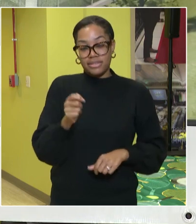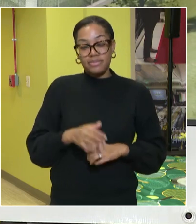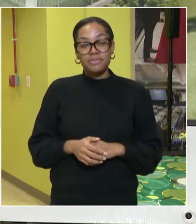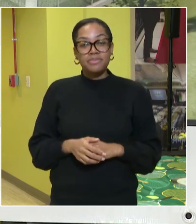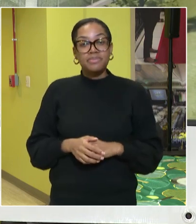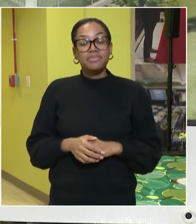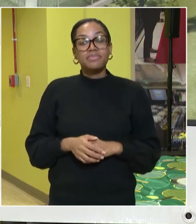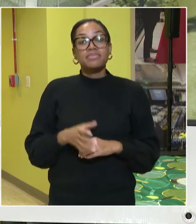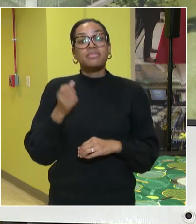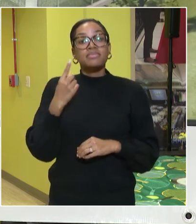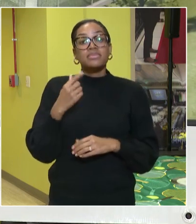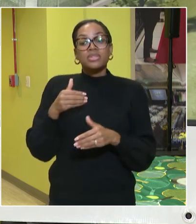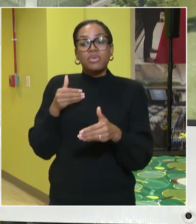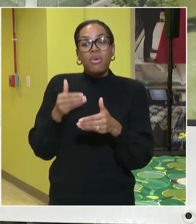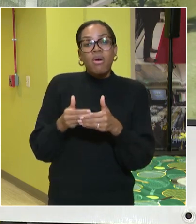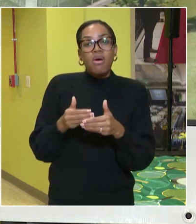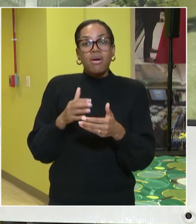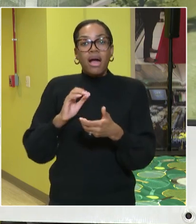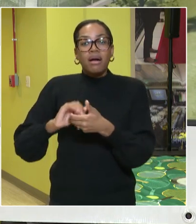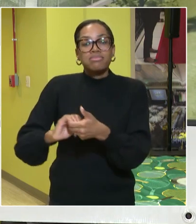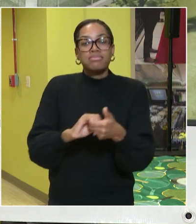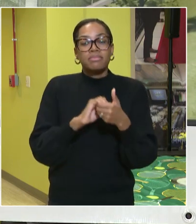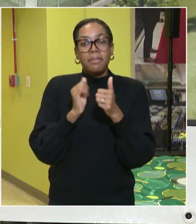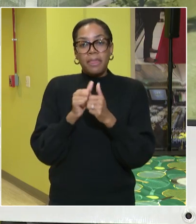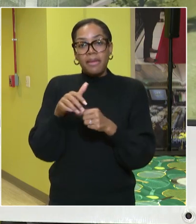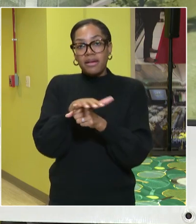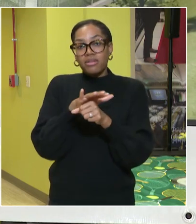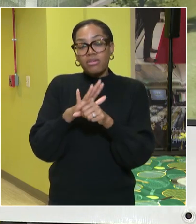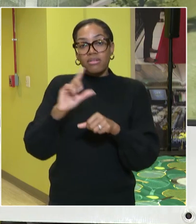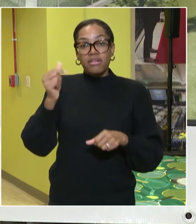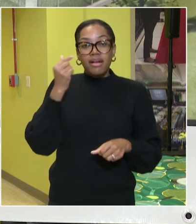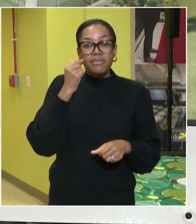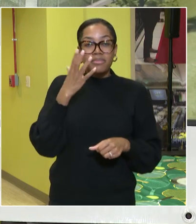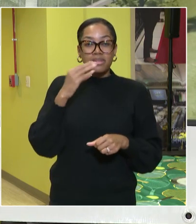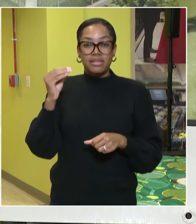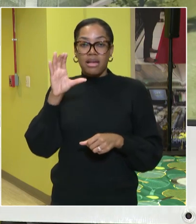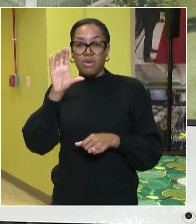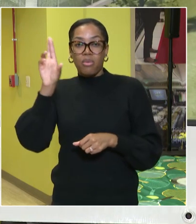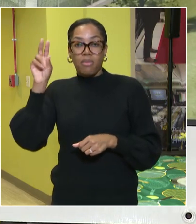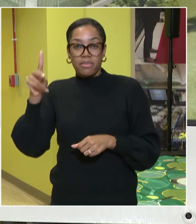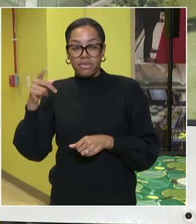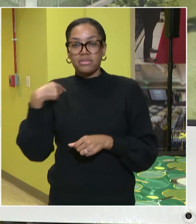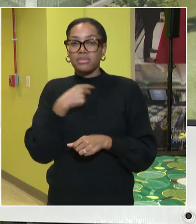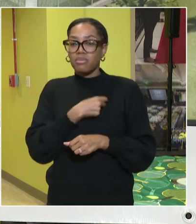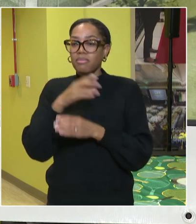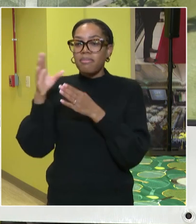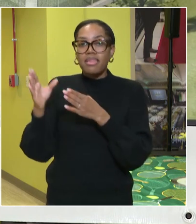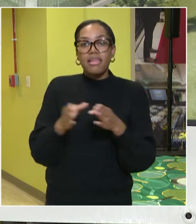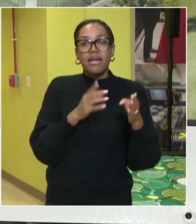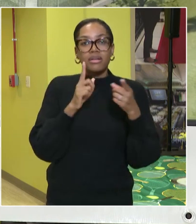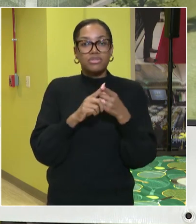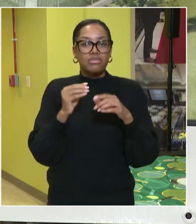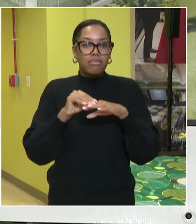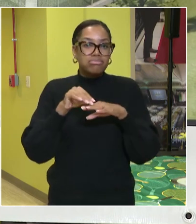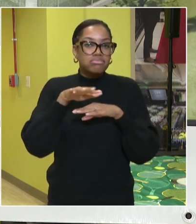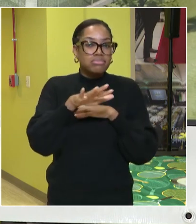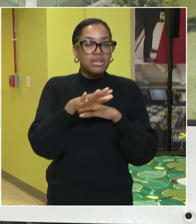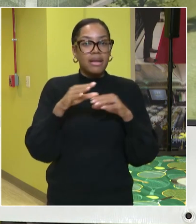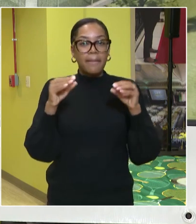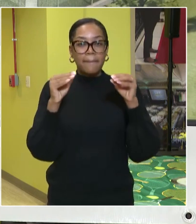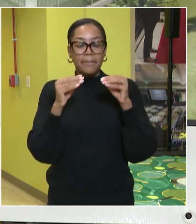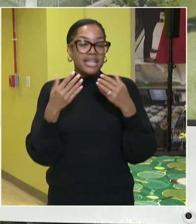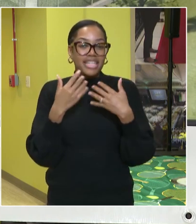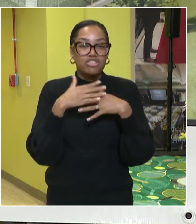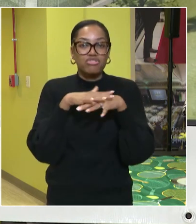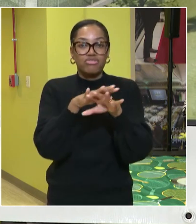By closely collaborating with local governments and organizations, we aim to integrate tennis facilities into community planning, ensuring